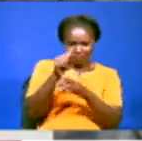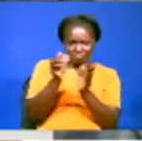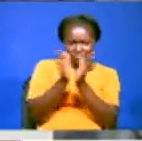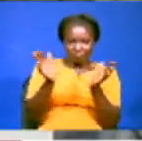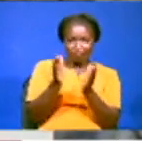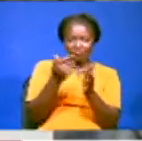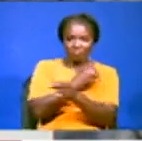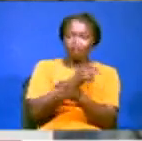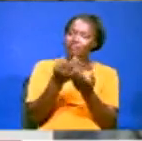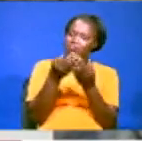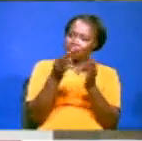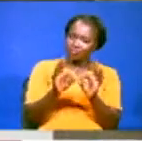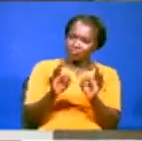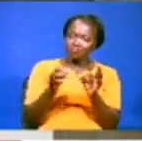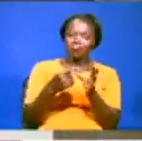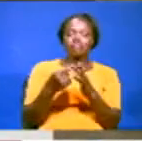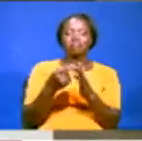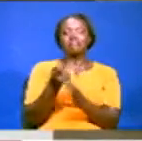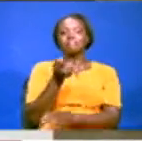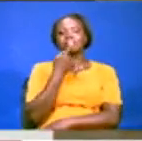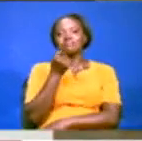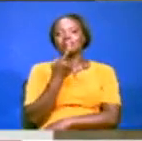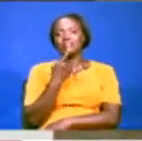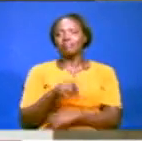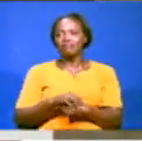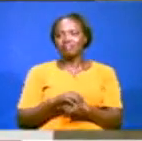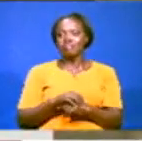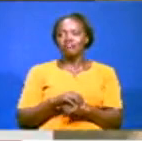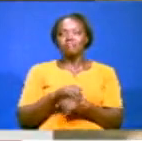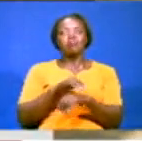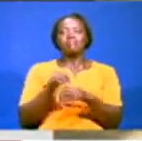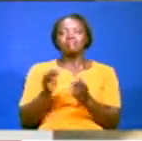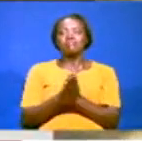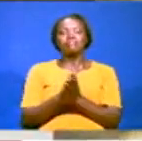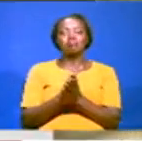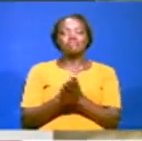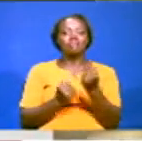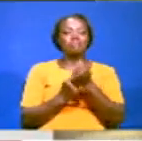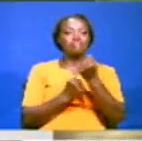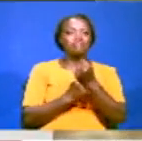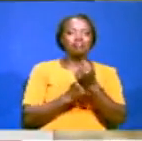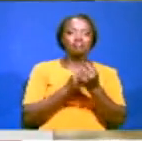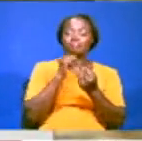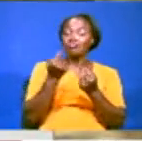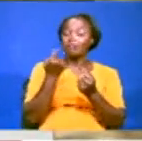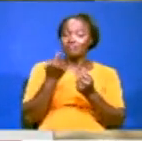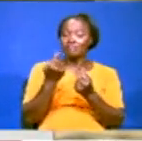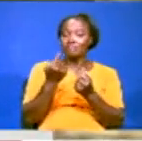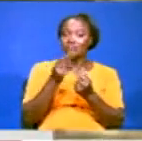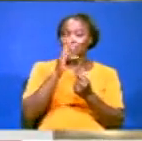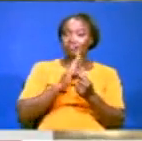free, halafu waweze kutibiwa. We call on well-wishers, apart from Red Cross and as well as others,